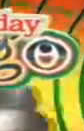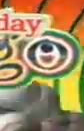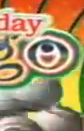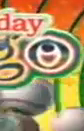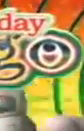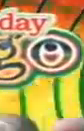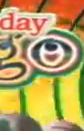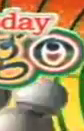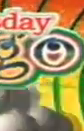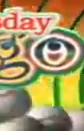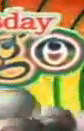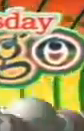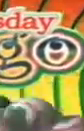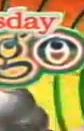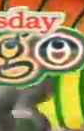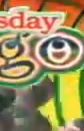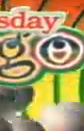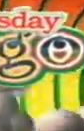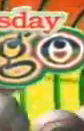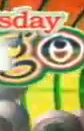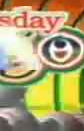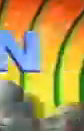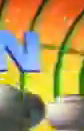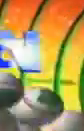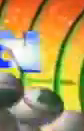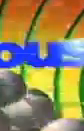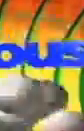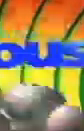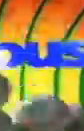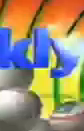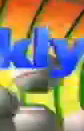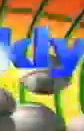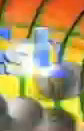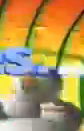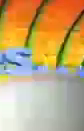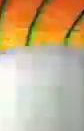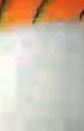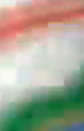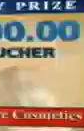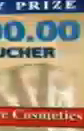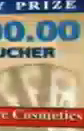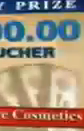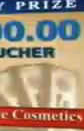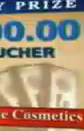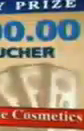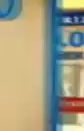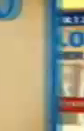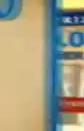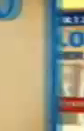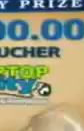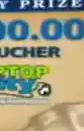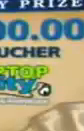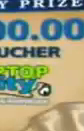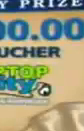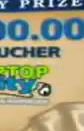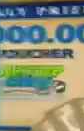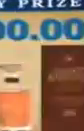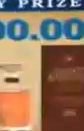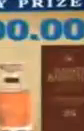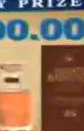2010 Newsday Bingo, giving you a chance to win one of the fabulous weekly prizes from Pennywise Cosmetics, Laptop City,